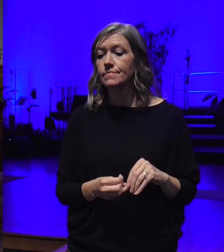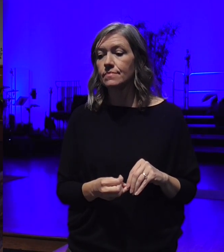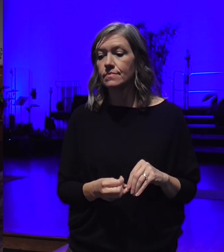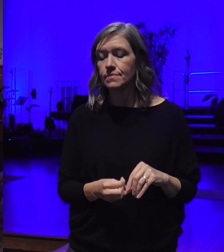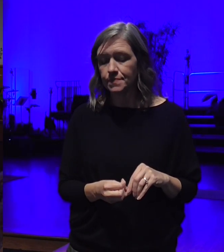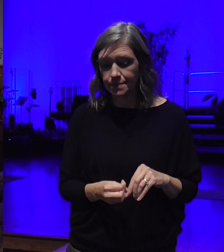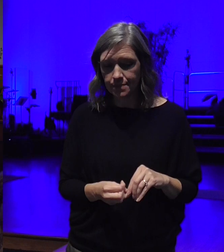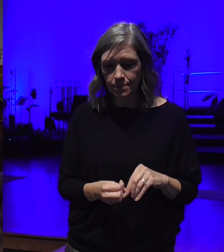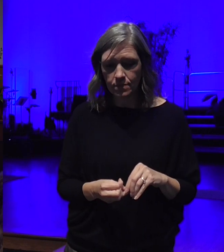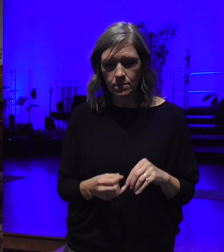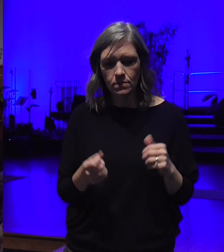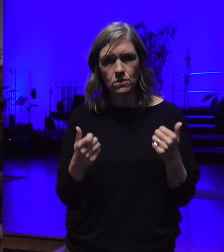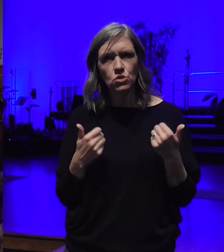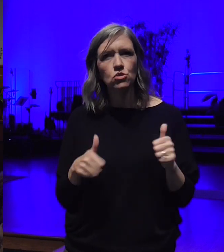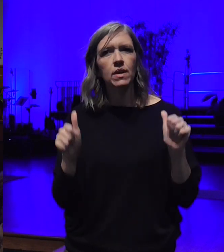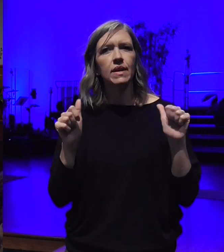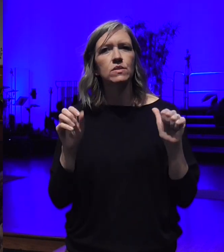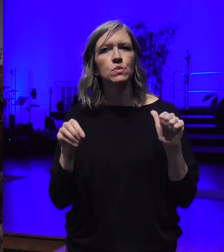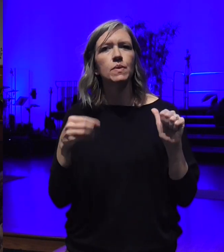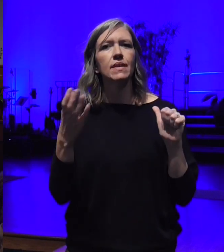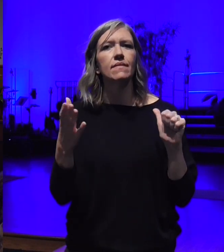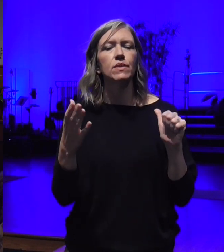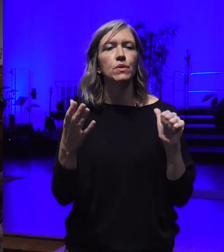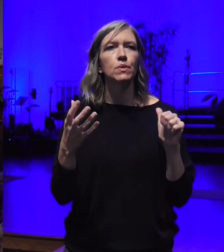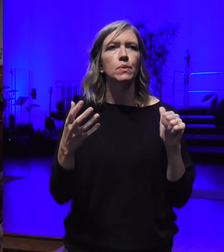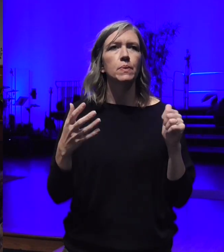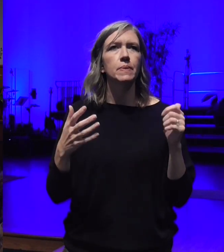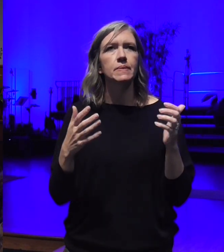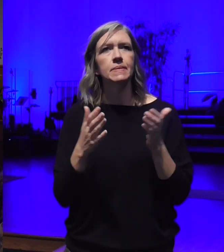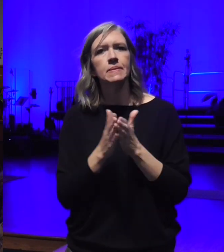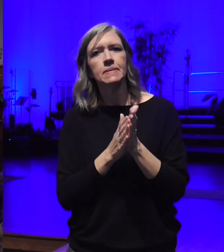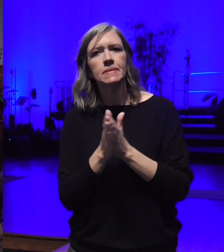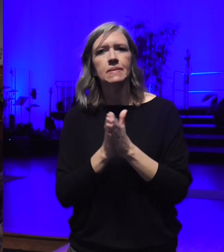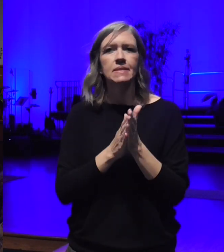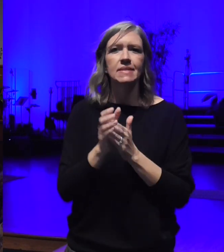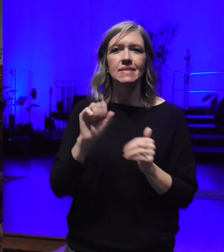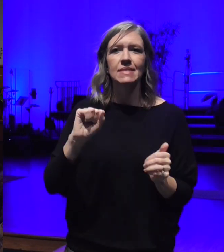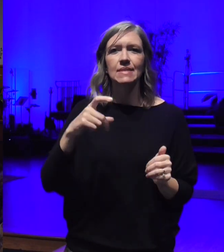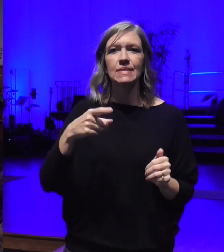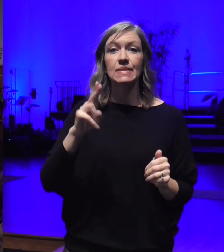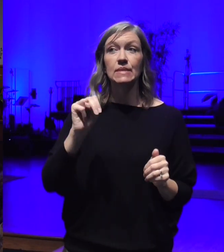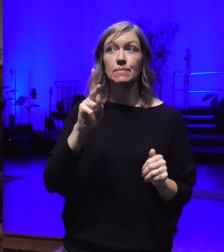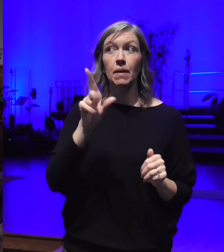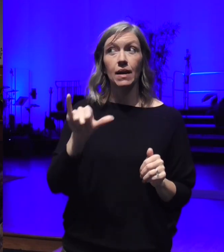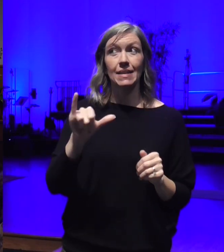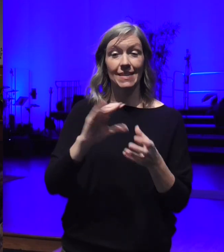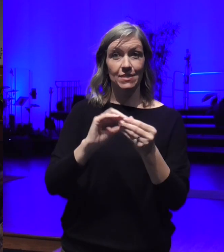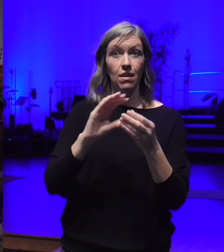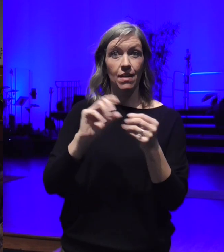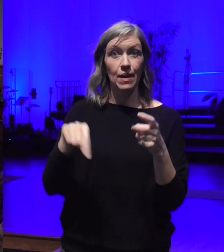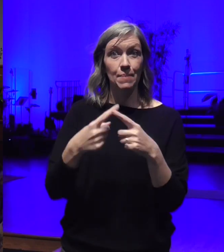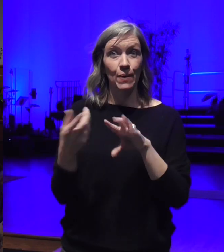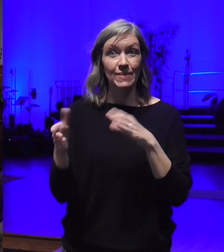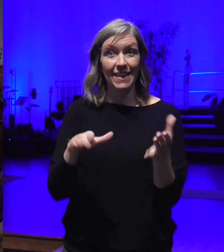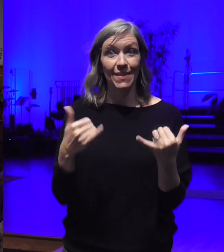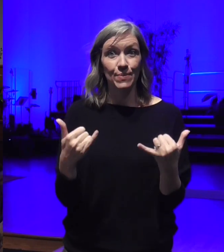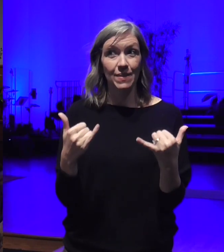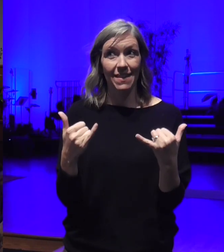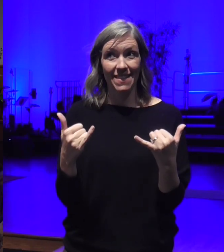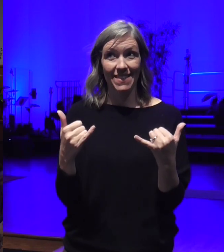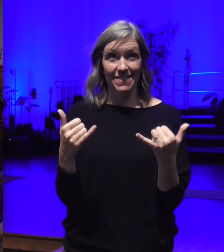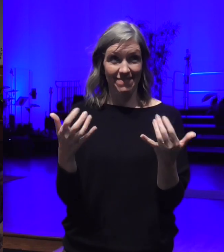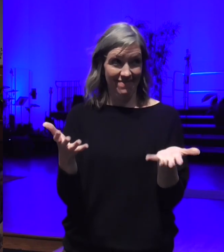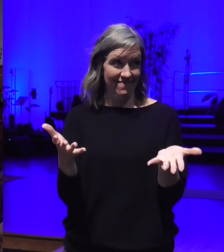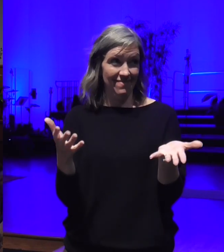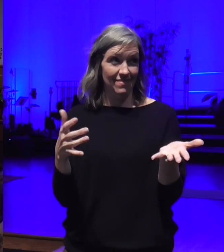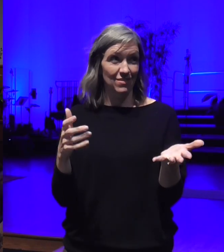I'm trying to give a spunky talk about death today. How am I doing? We try to bring some energy, some